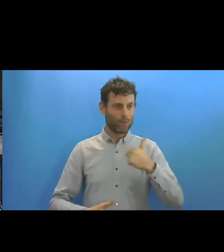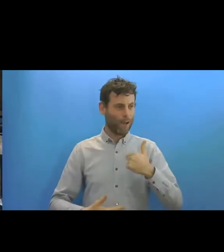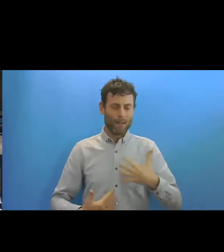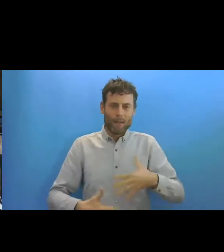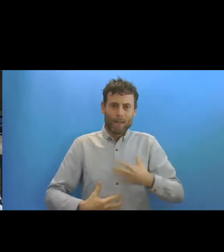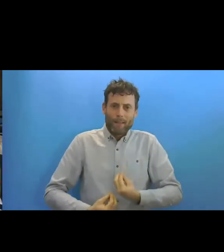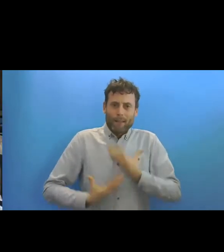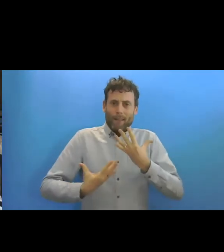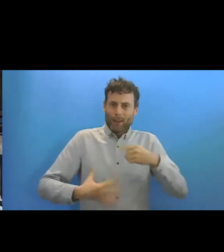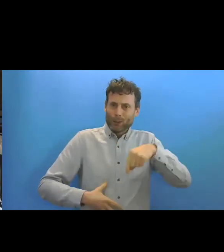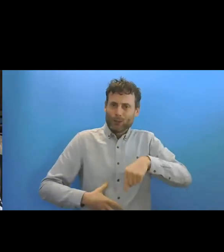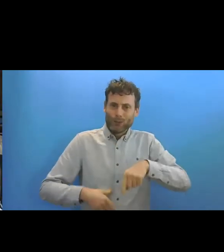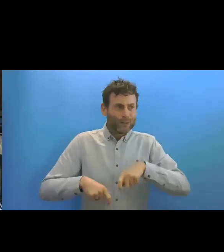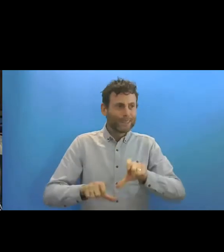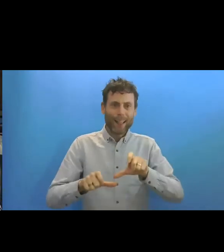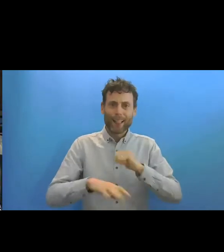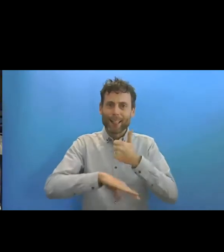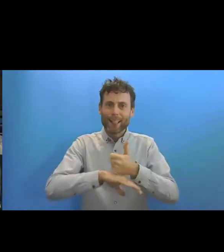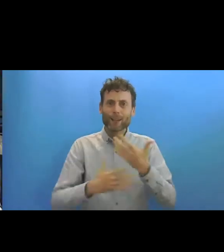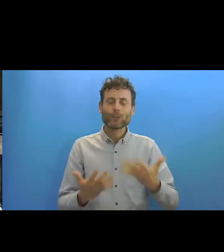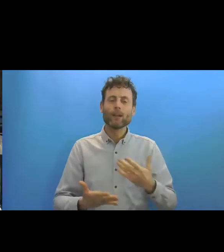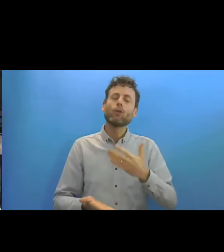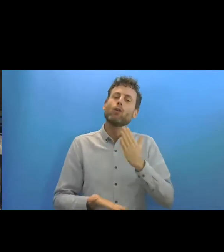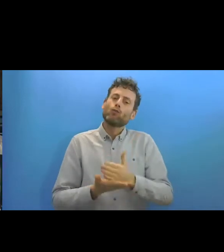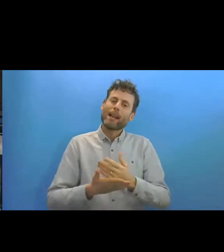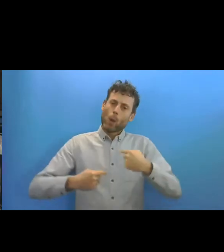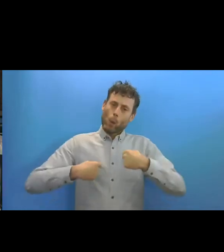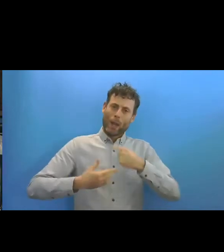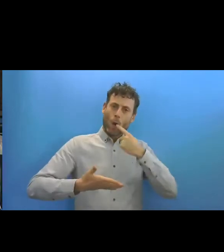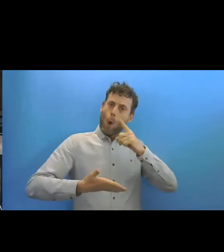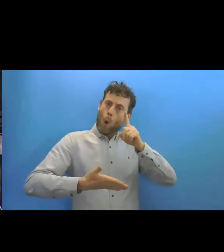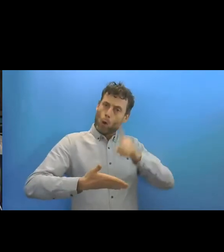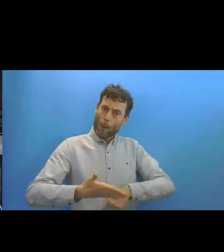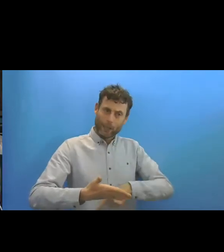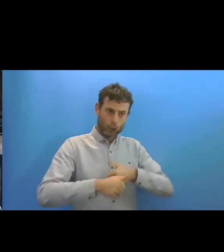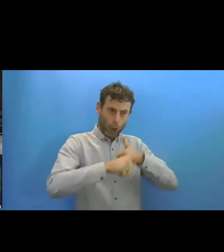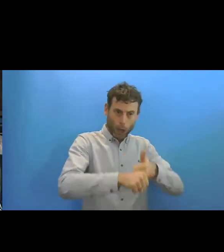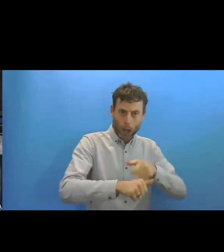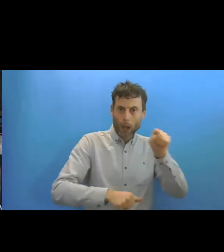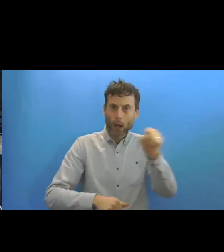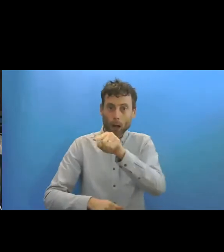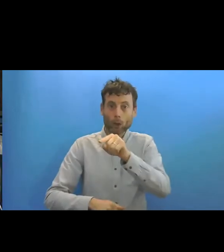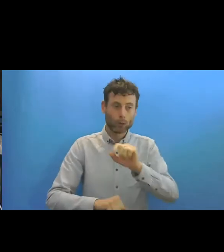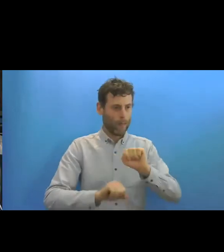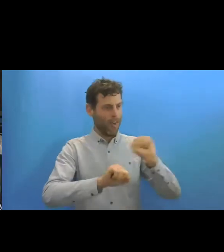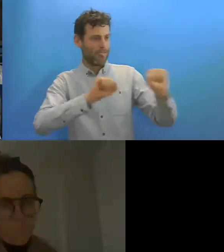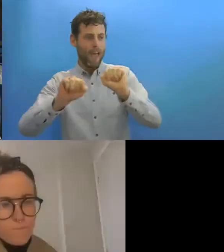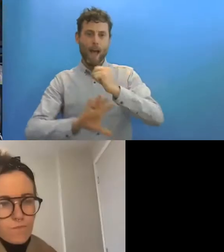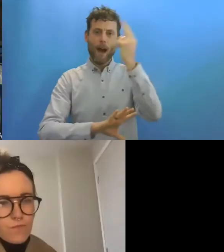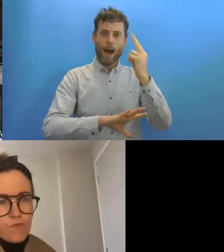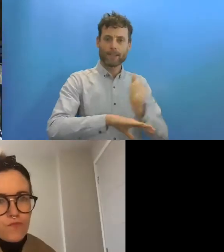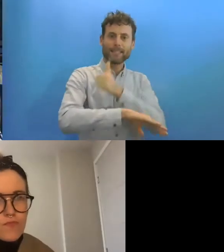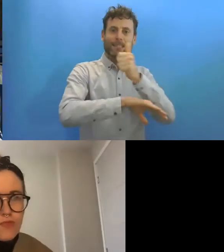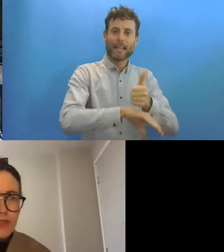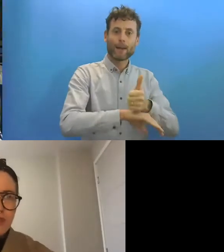at the heart, we are a commissions programme. So I'm going to stop there and invite Ellie to pop on and tell you a little bit more about